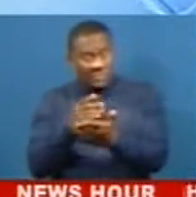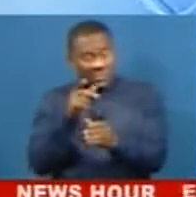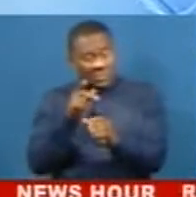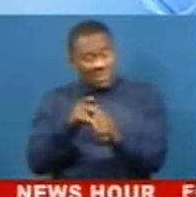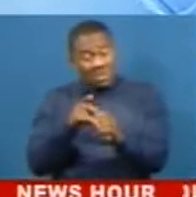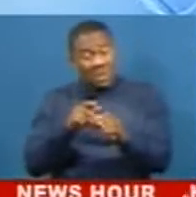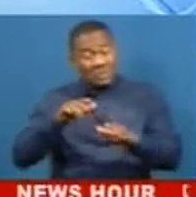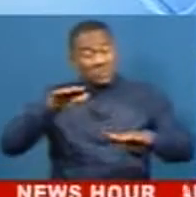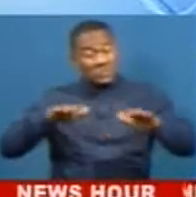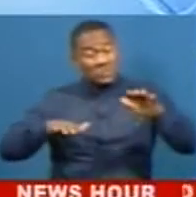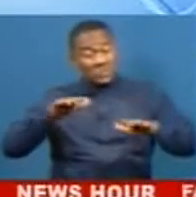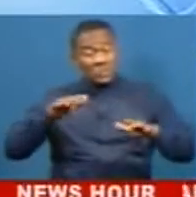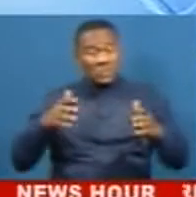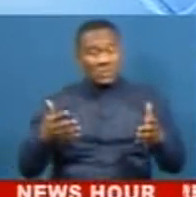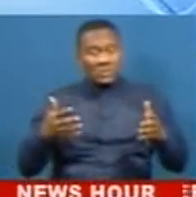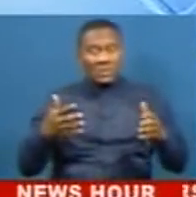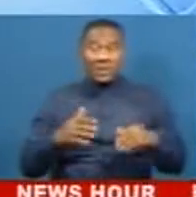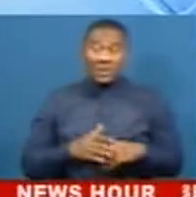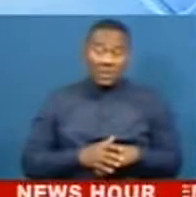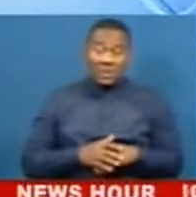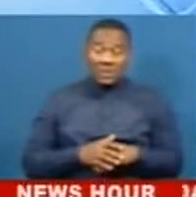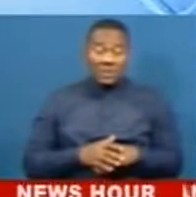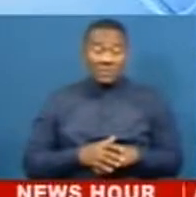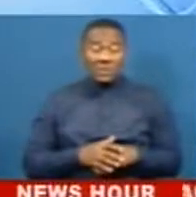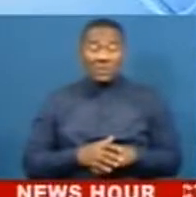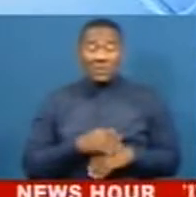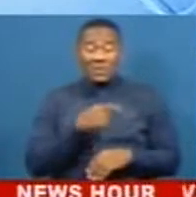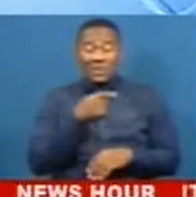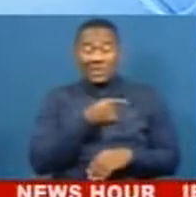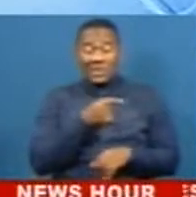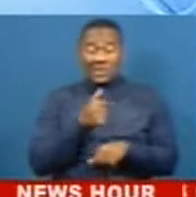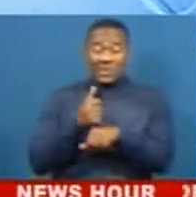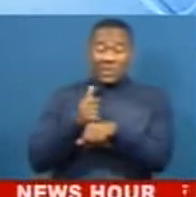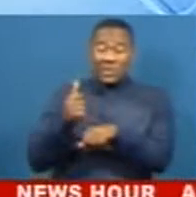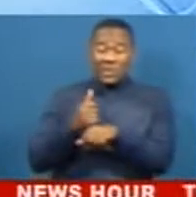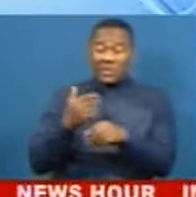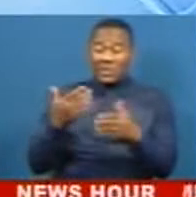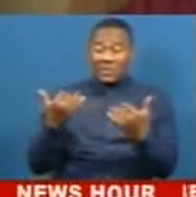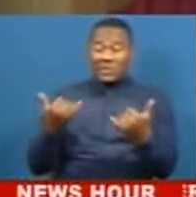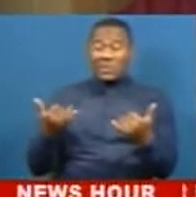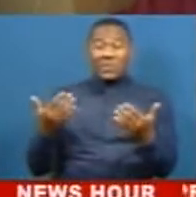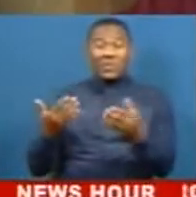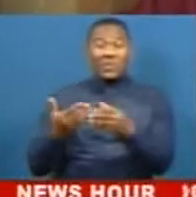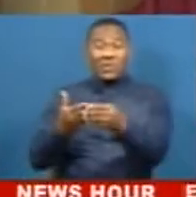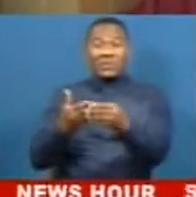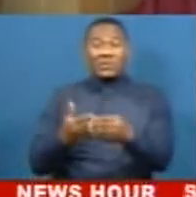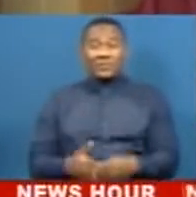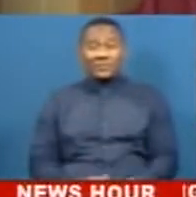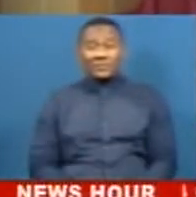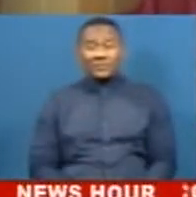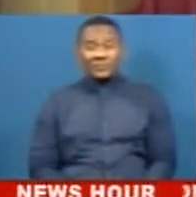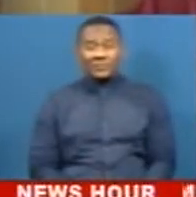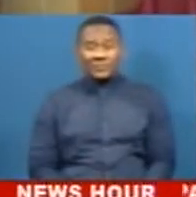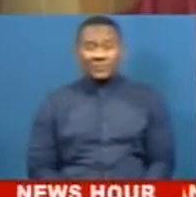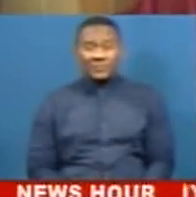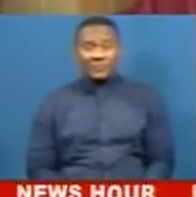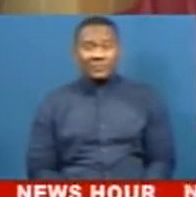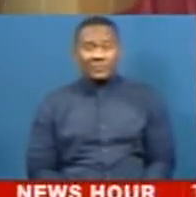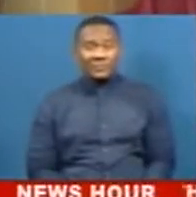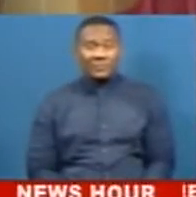limbo. Mr. Ajitosua blames the current leadership for the difficulties. Identified with the